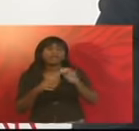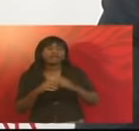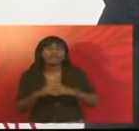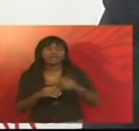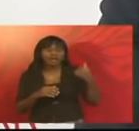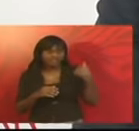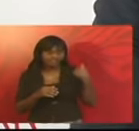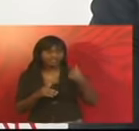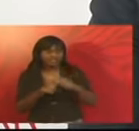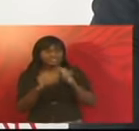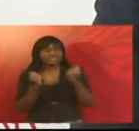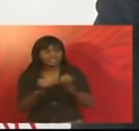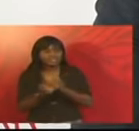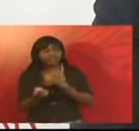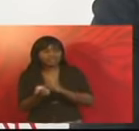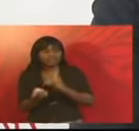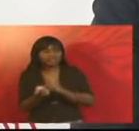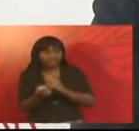psychosocial and